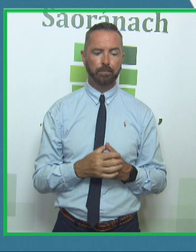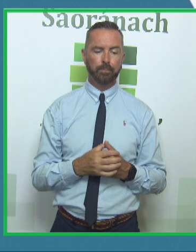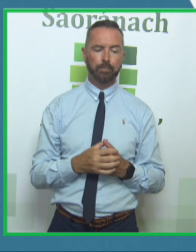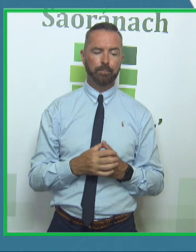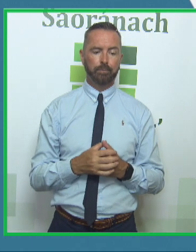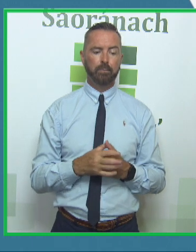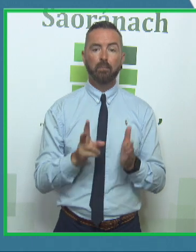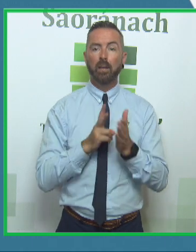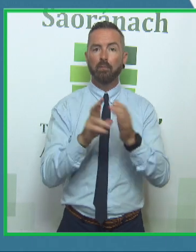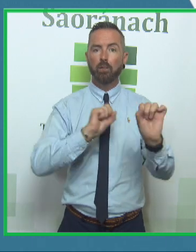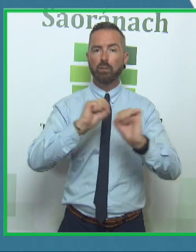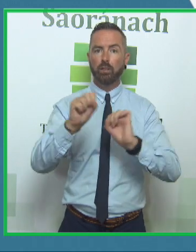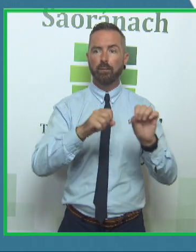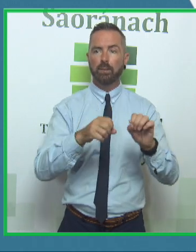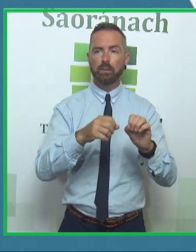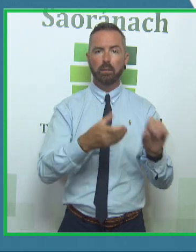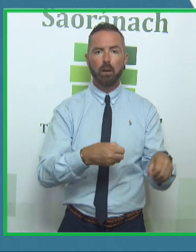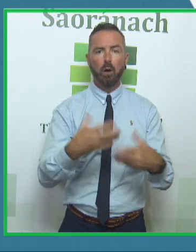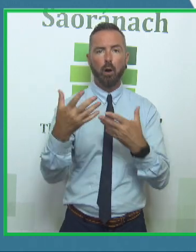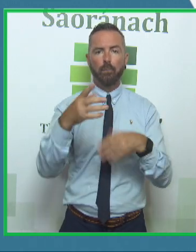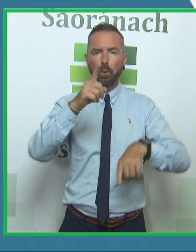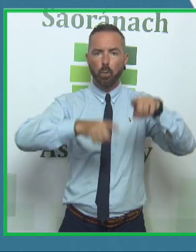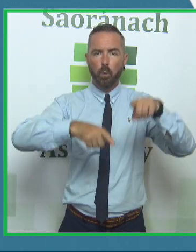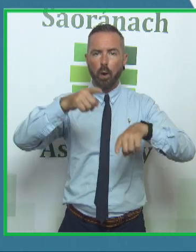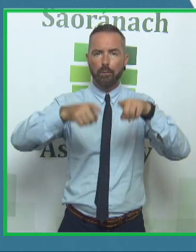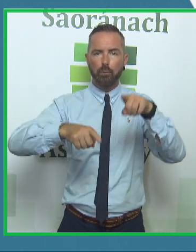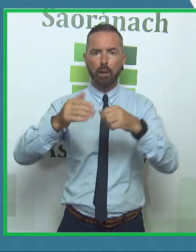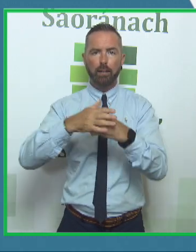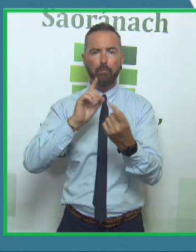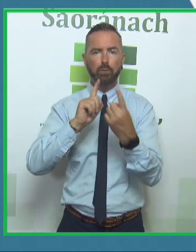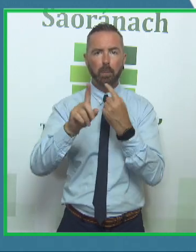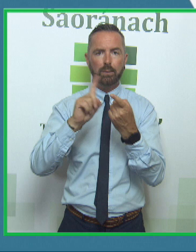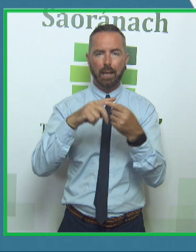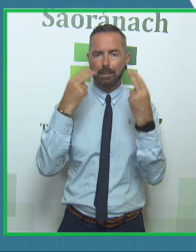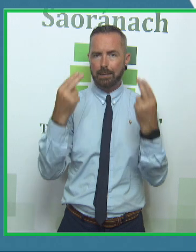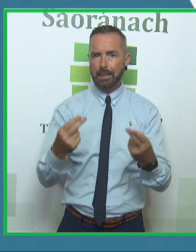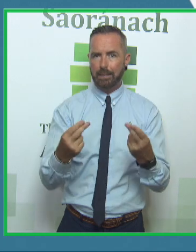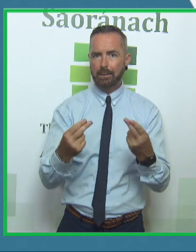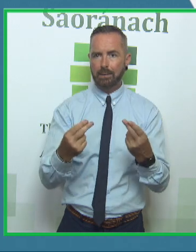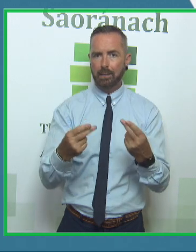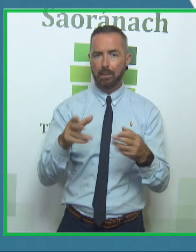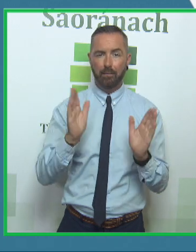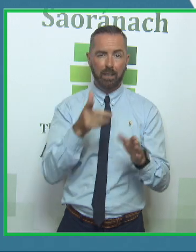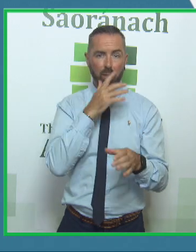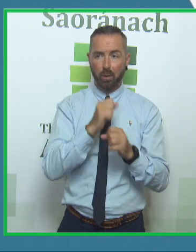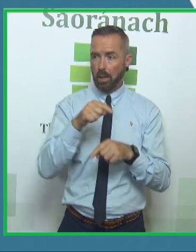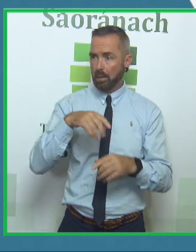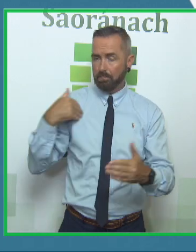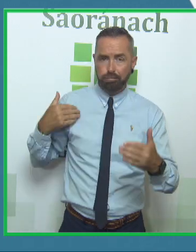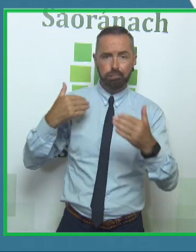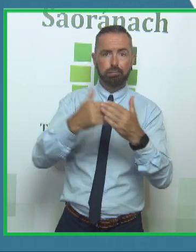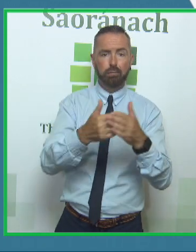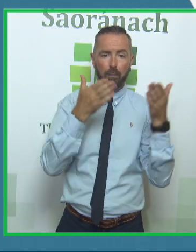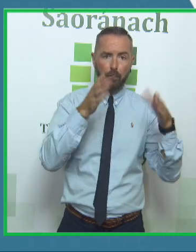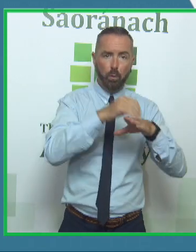The voluntary service offers a wide range of responses along a whole continuum of needs, which we've been talking about here all the time, whether focused on